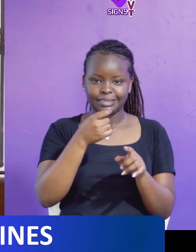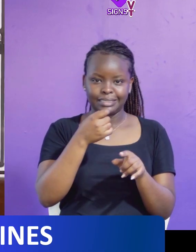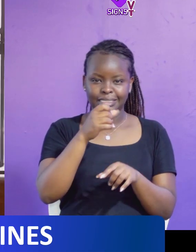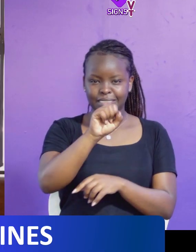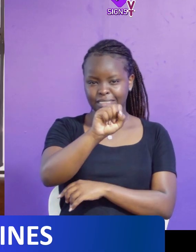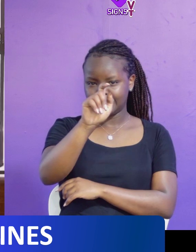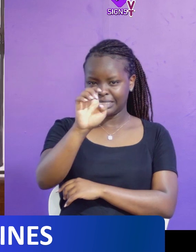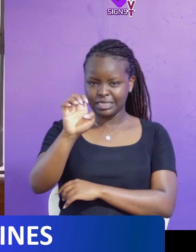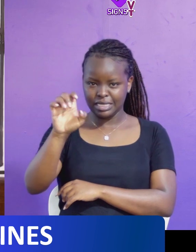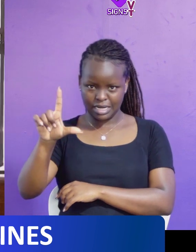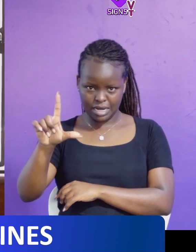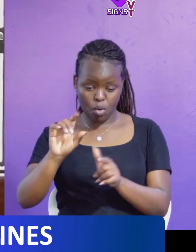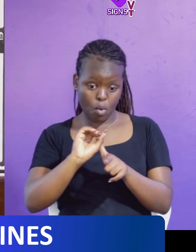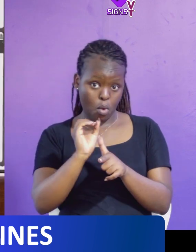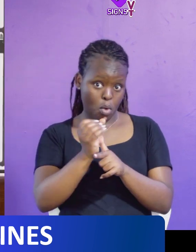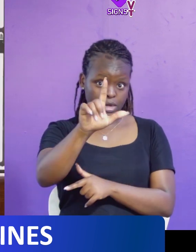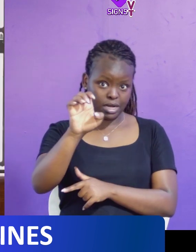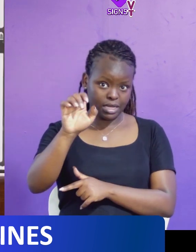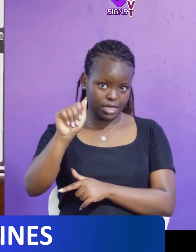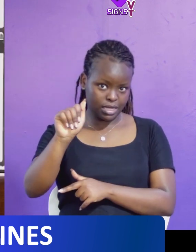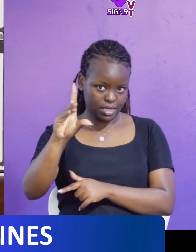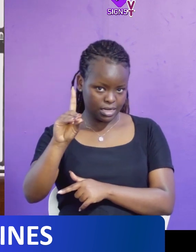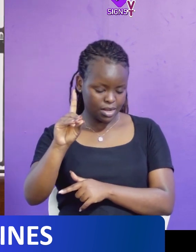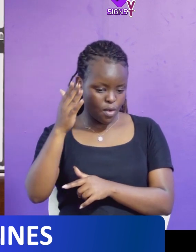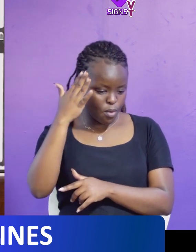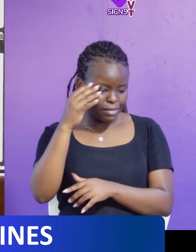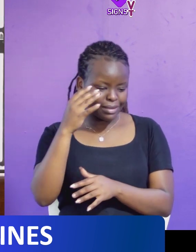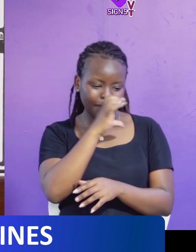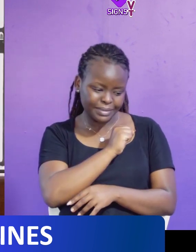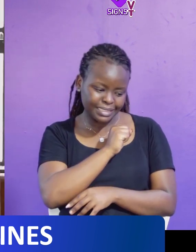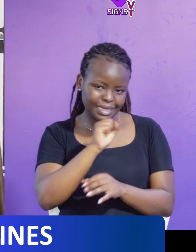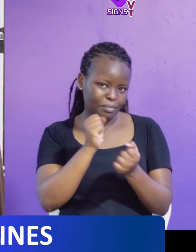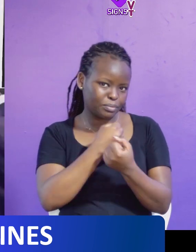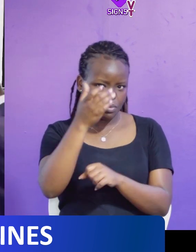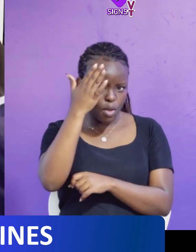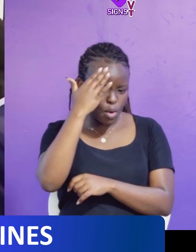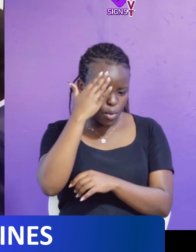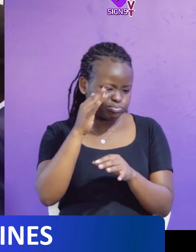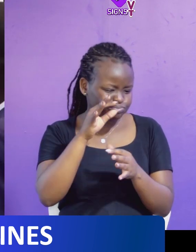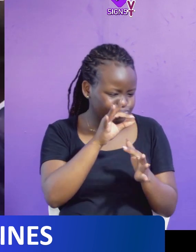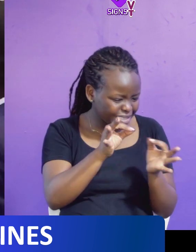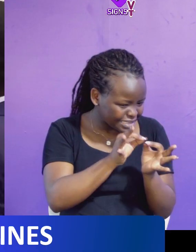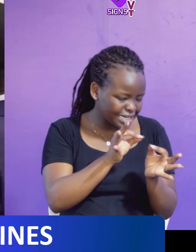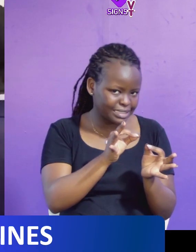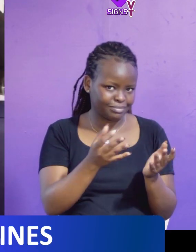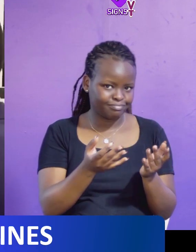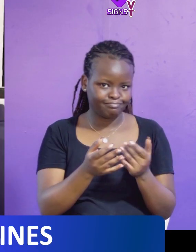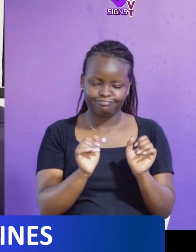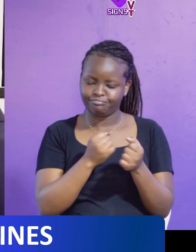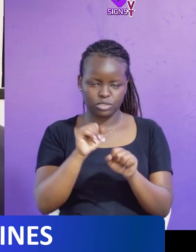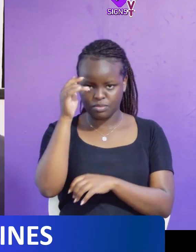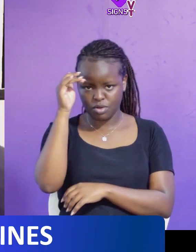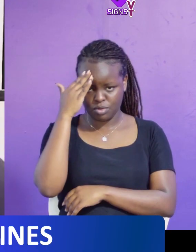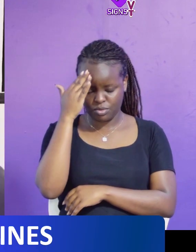it was missing, I could not determine the element of it. That's the site that was serving the subscriber. Yes,